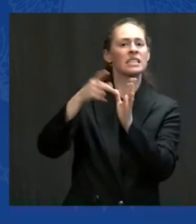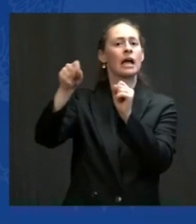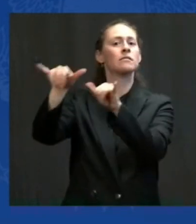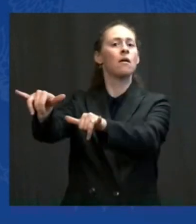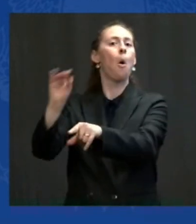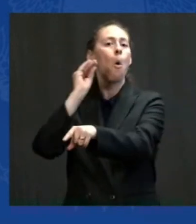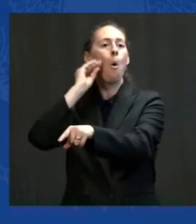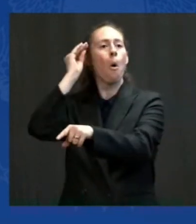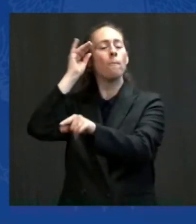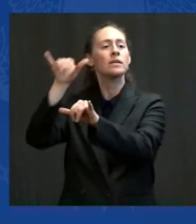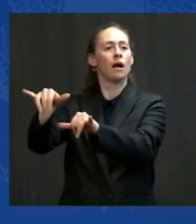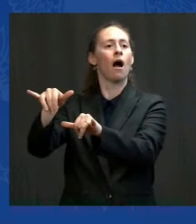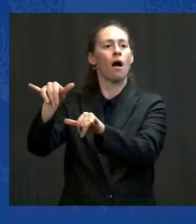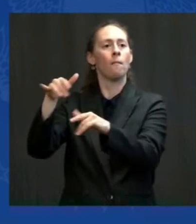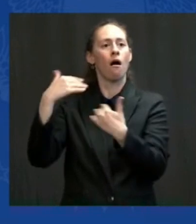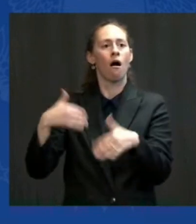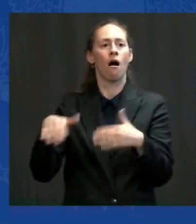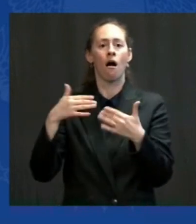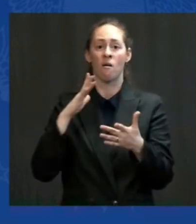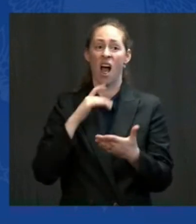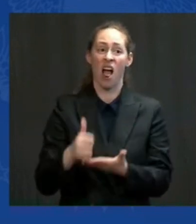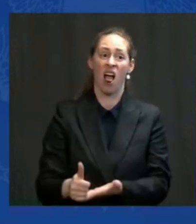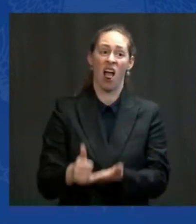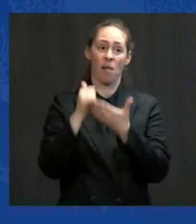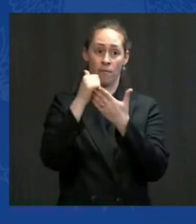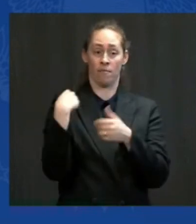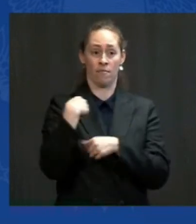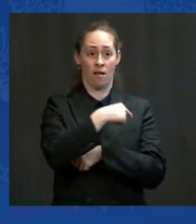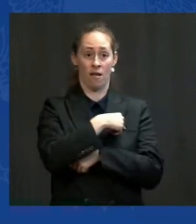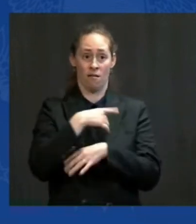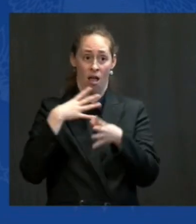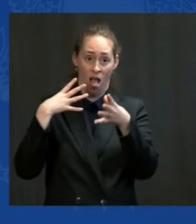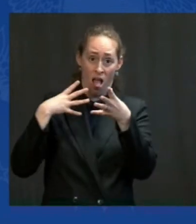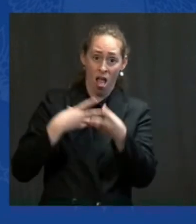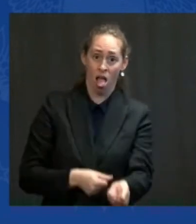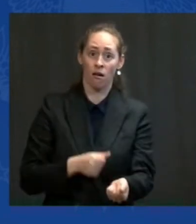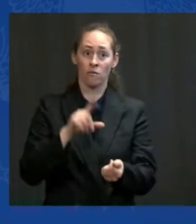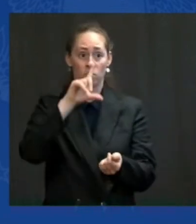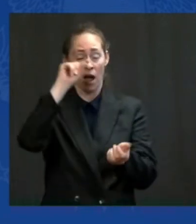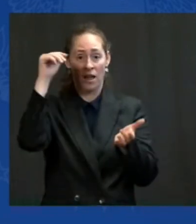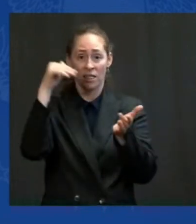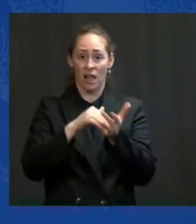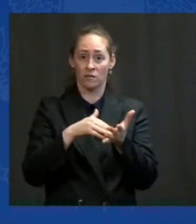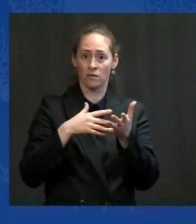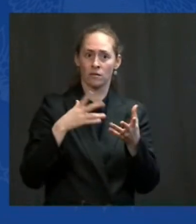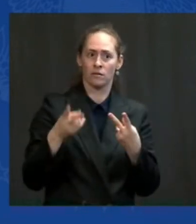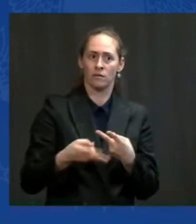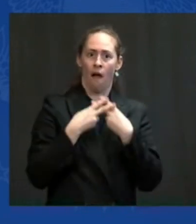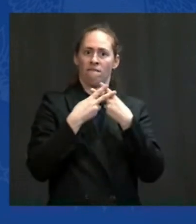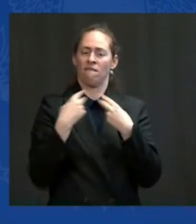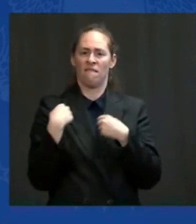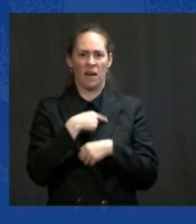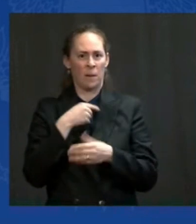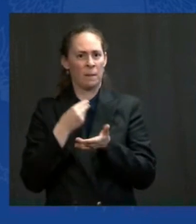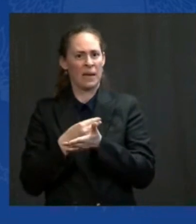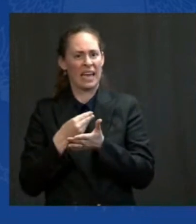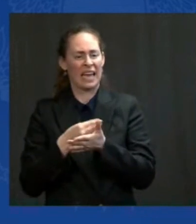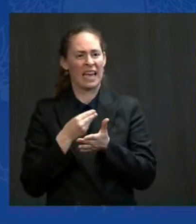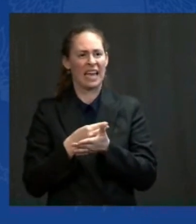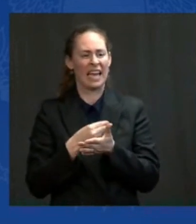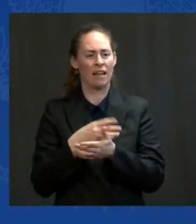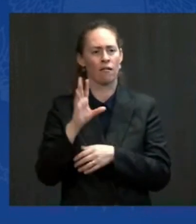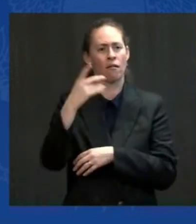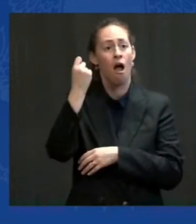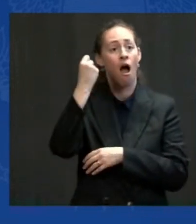than $20,000 a year in medical cost. At the same time, more than 1.5 million Americans work in